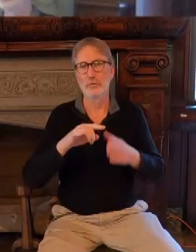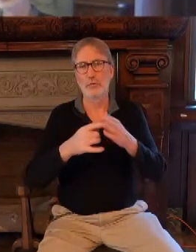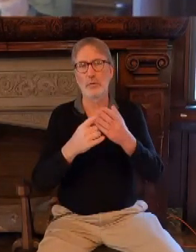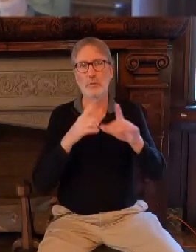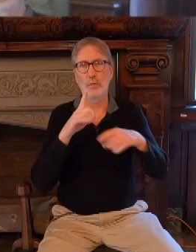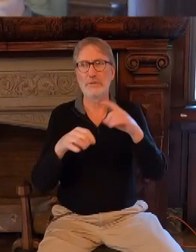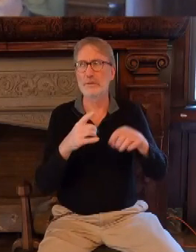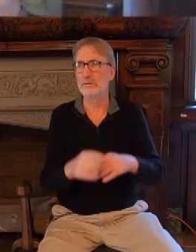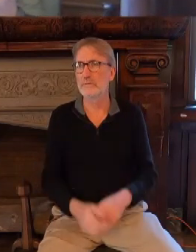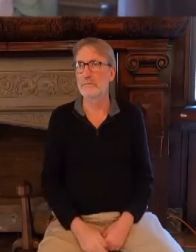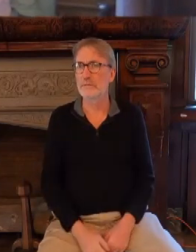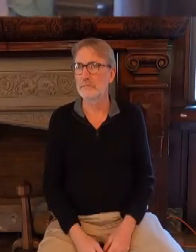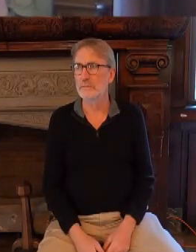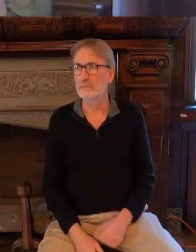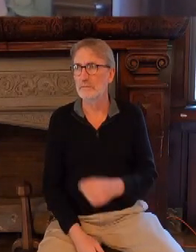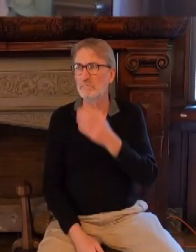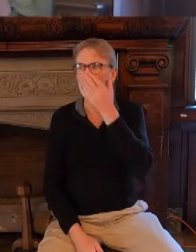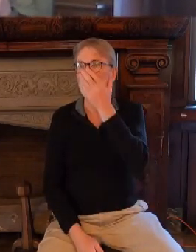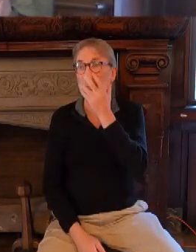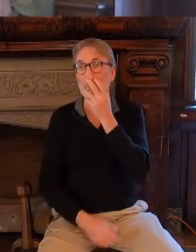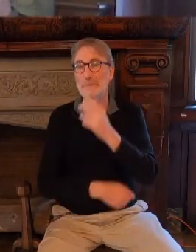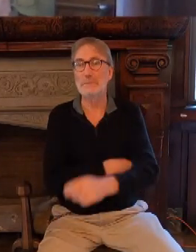To make sure